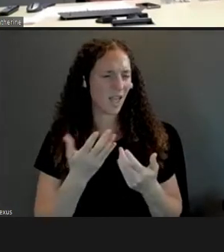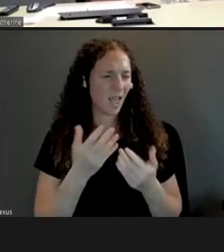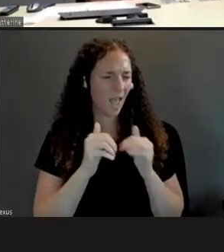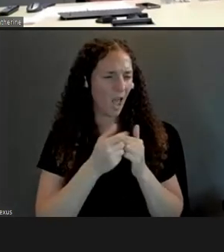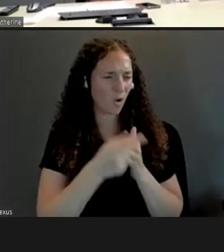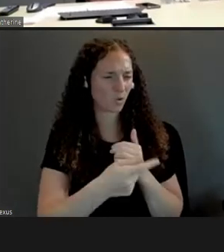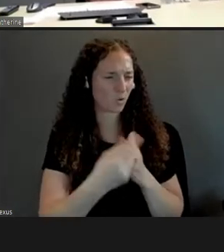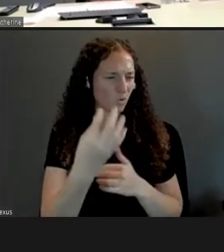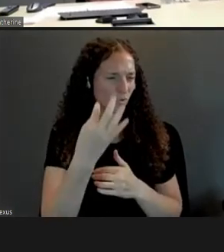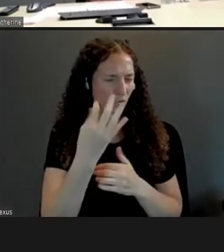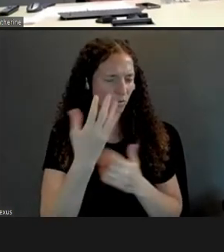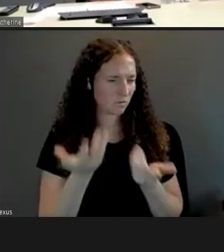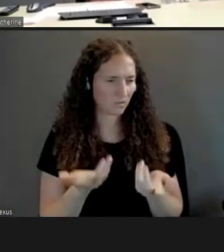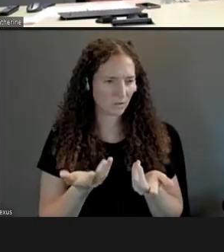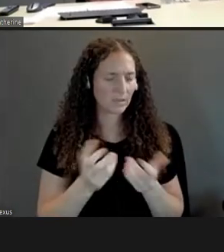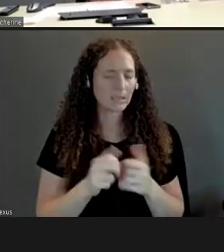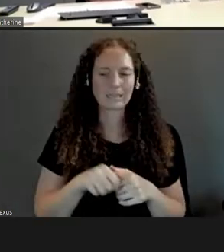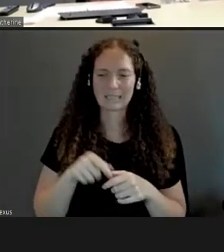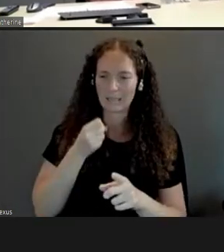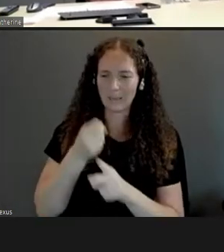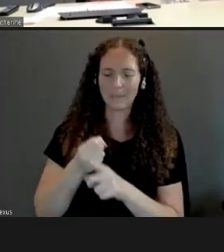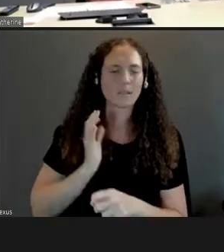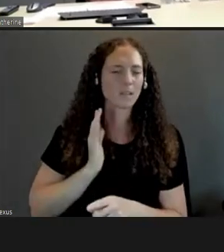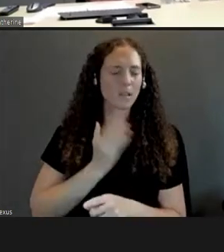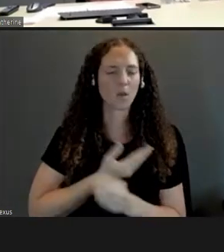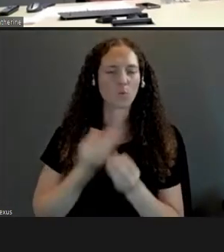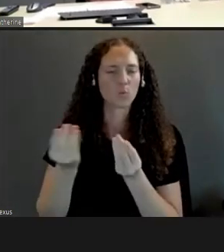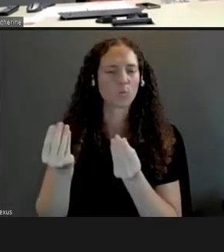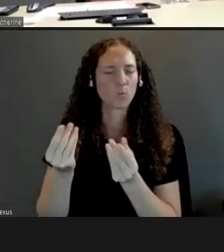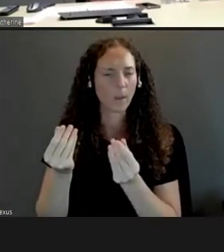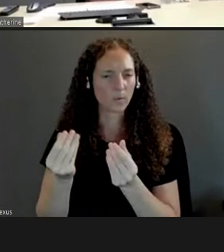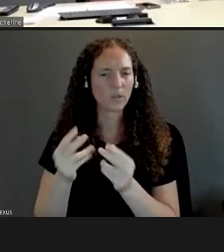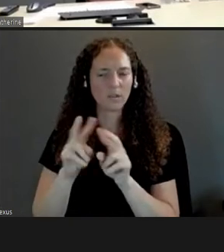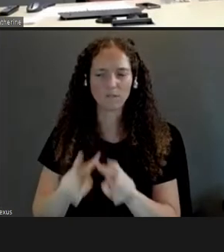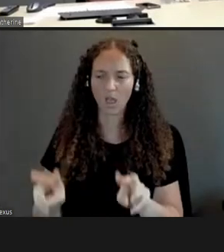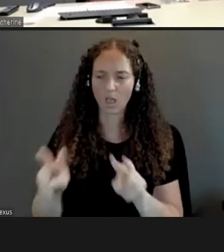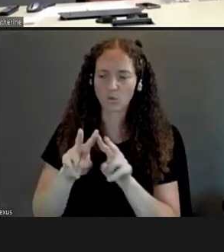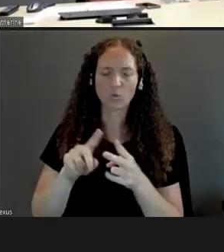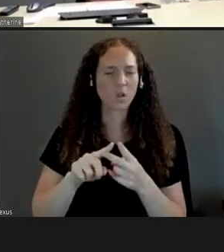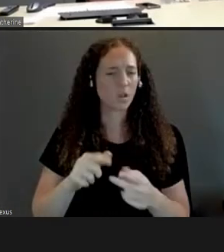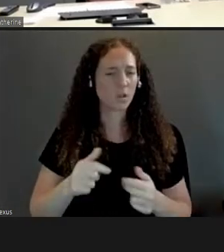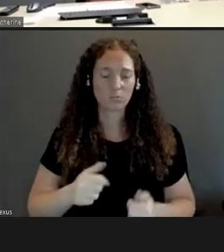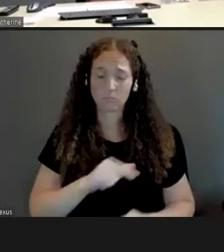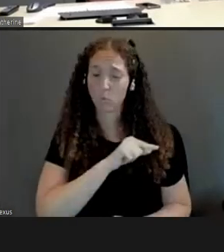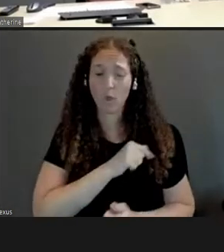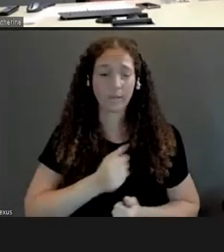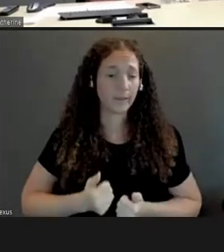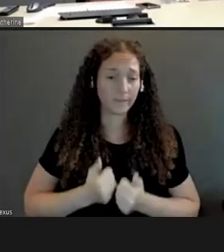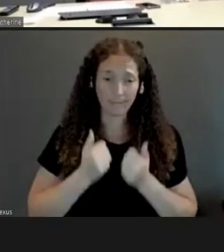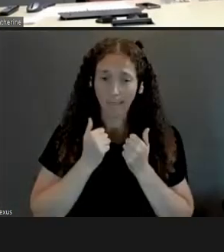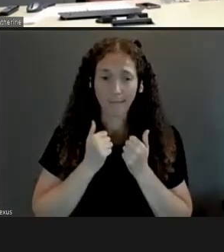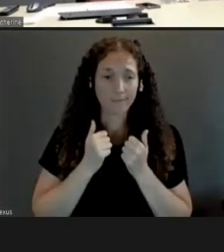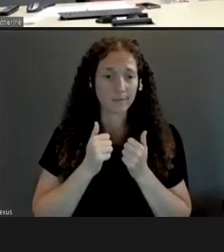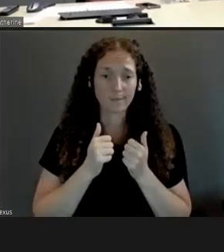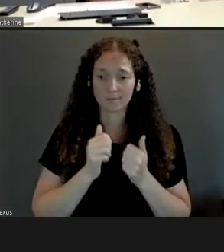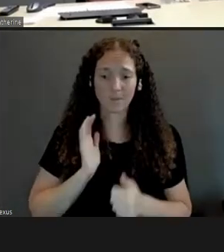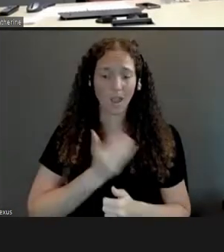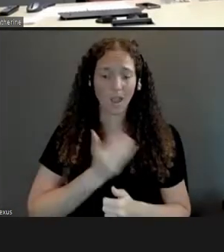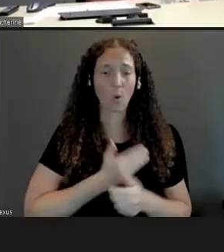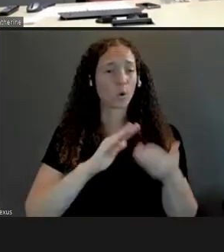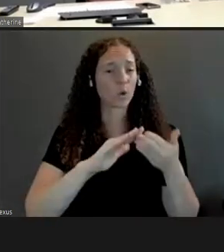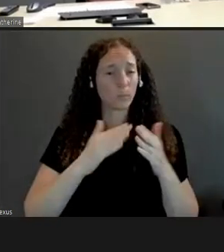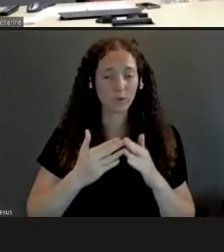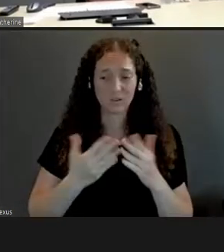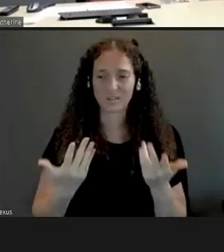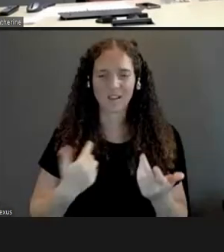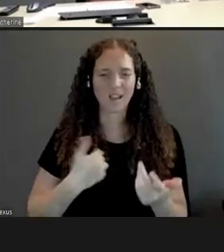This impacts our property values, our quality of life drastically across all of our communities. And I don't see how ridership will